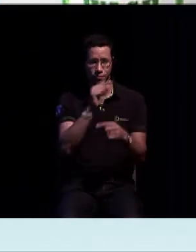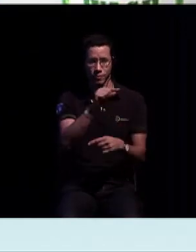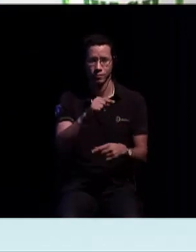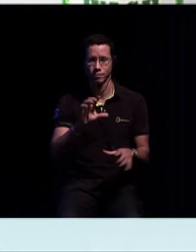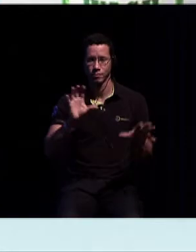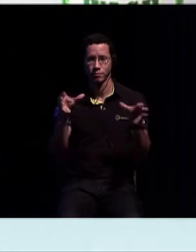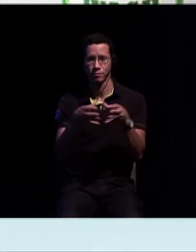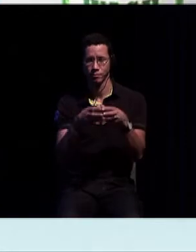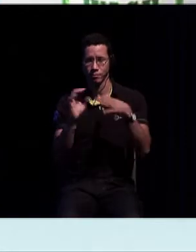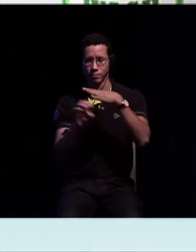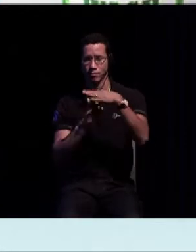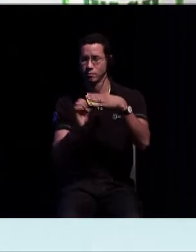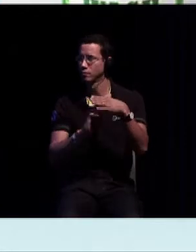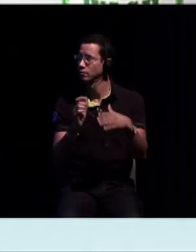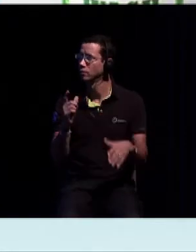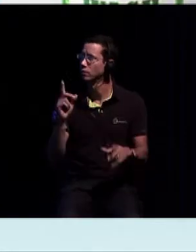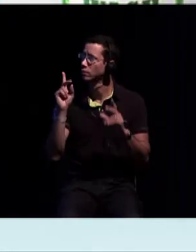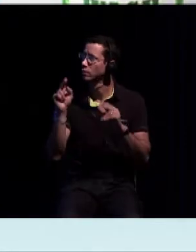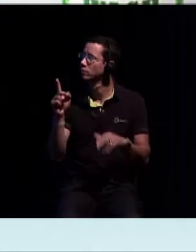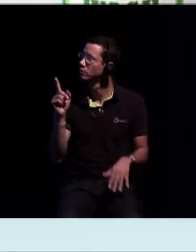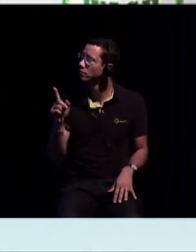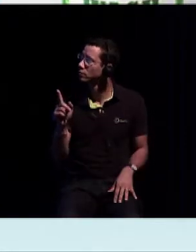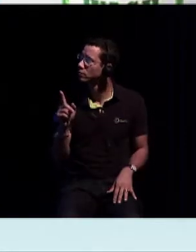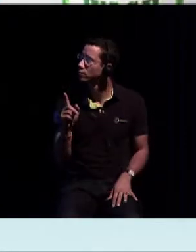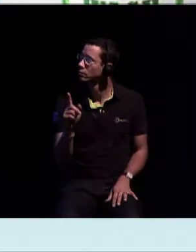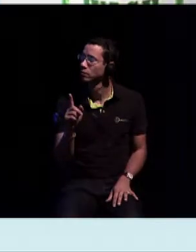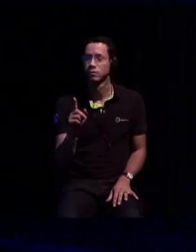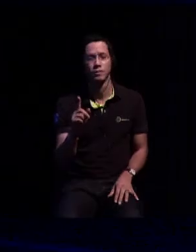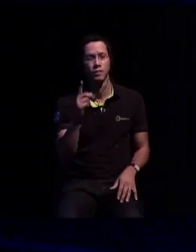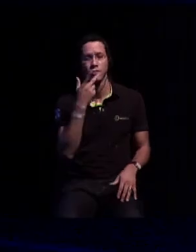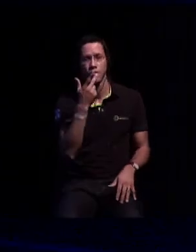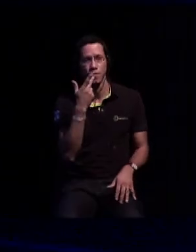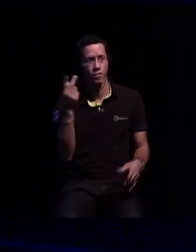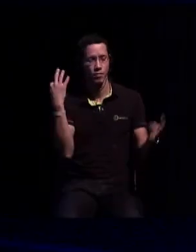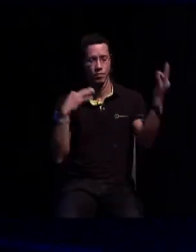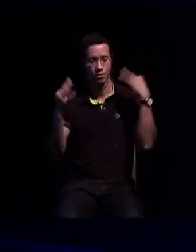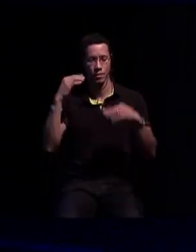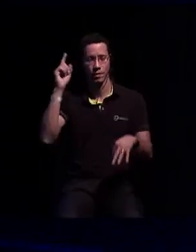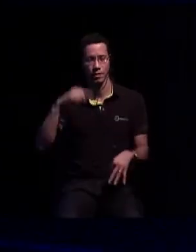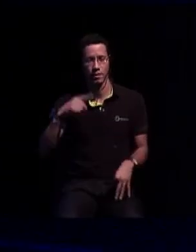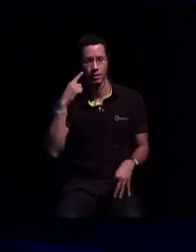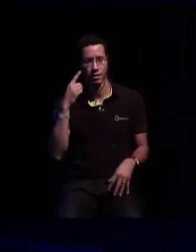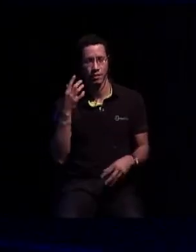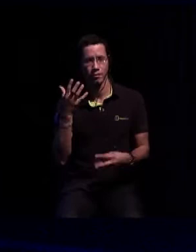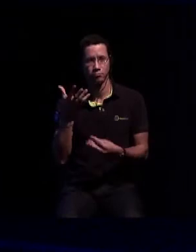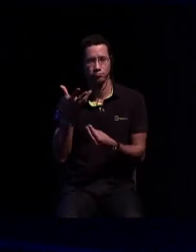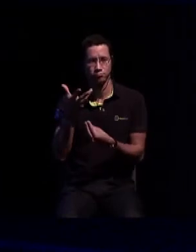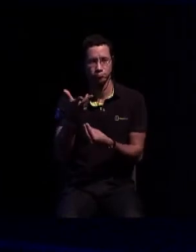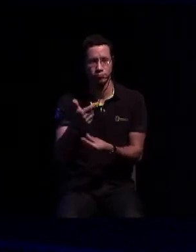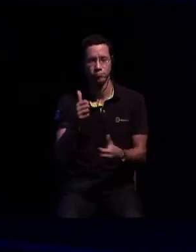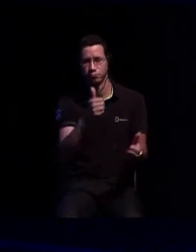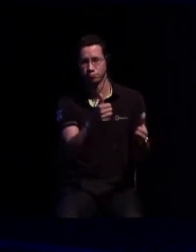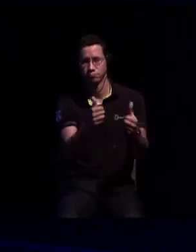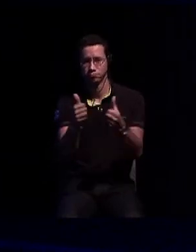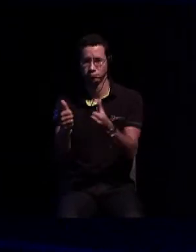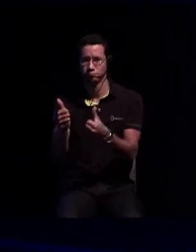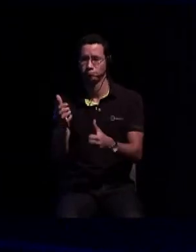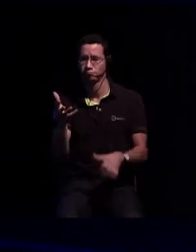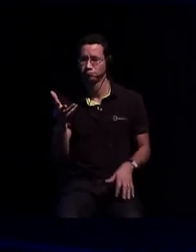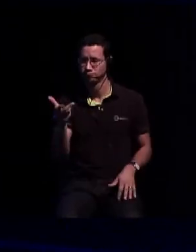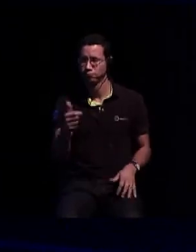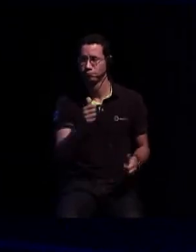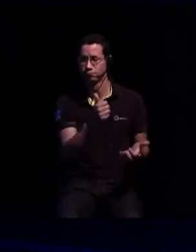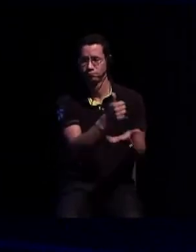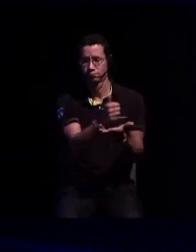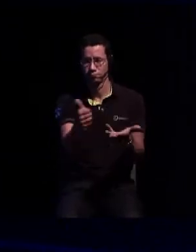tourism is a benign development tool, and we hear the terms corporate social responsibility. And then niches like ecotourism or